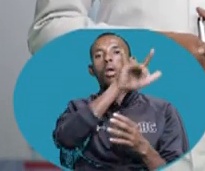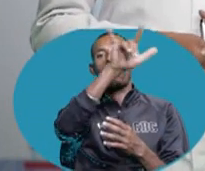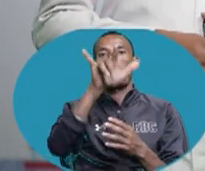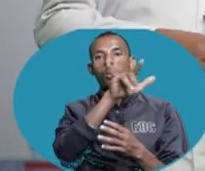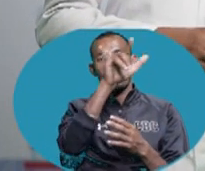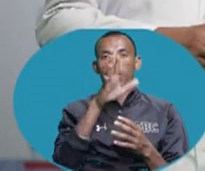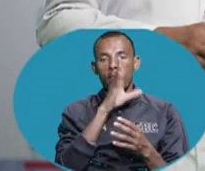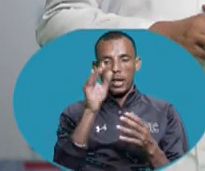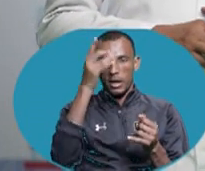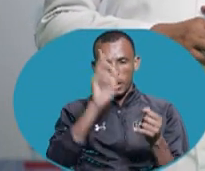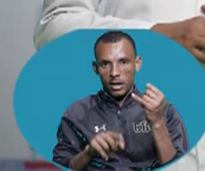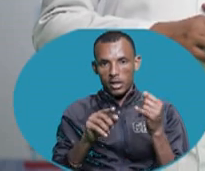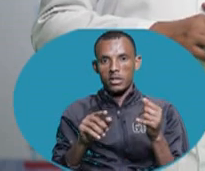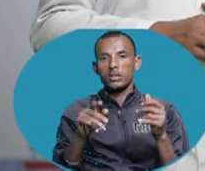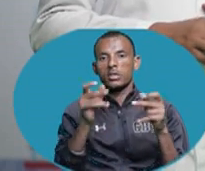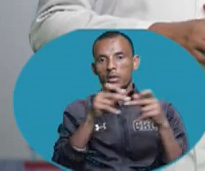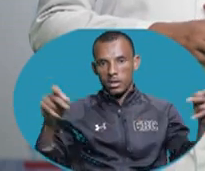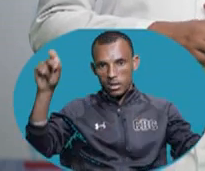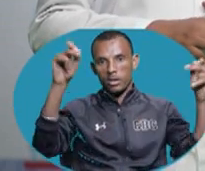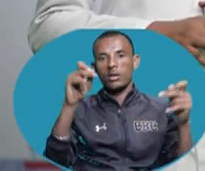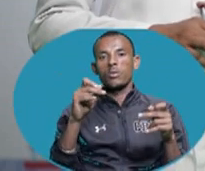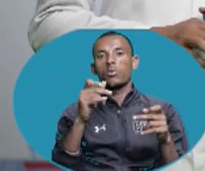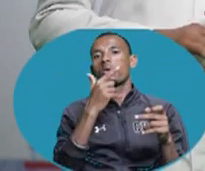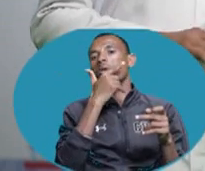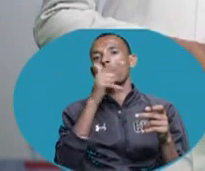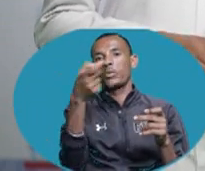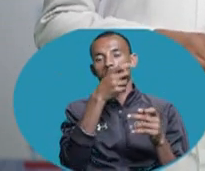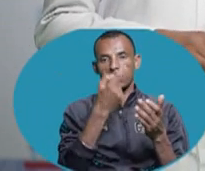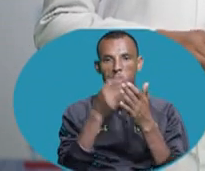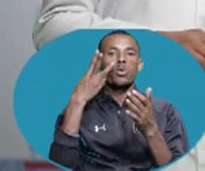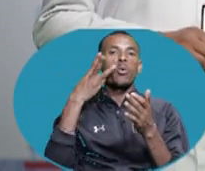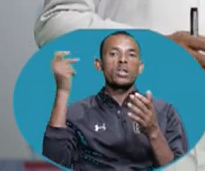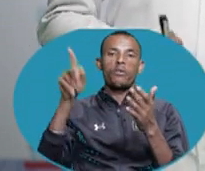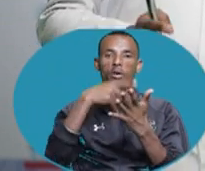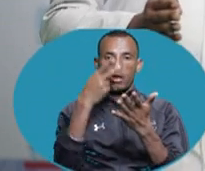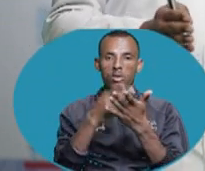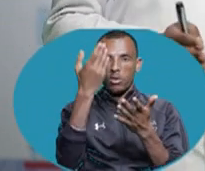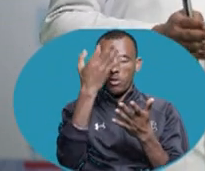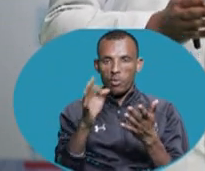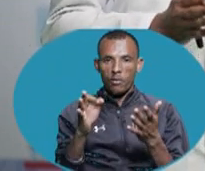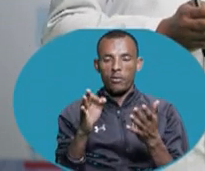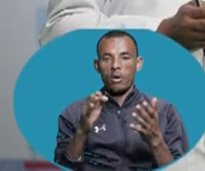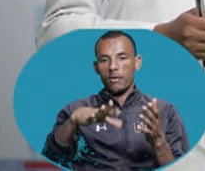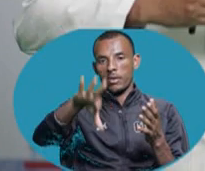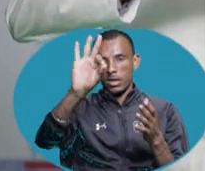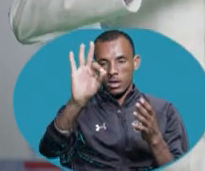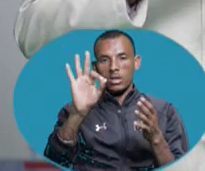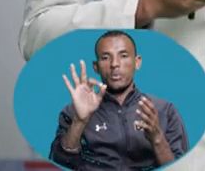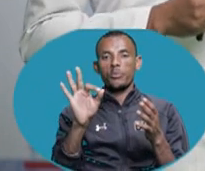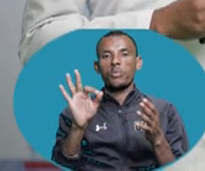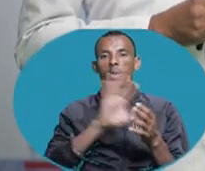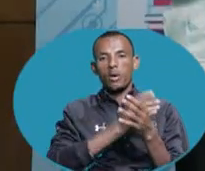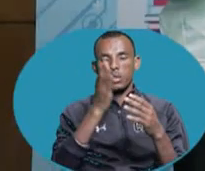the victory of Great Britain. This was the failure of Axis power in the Western Front.